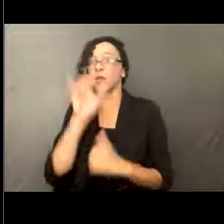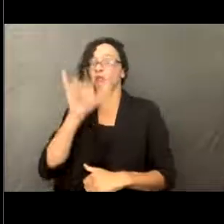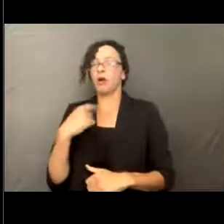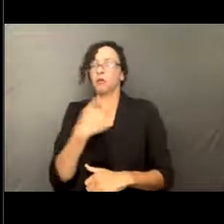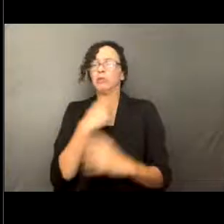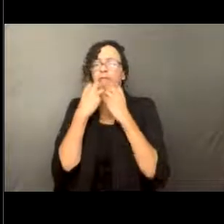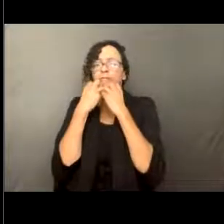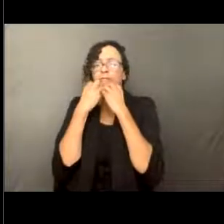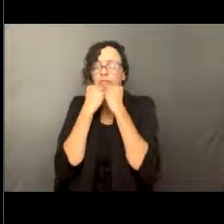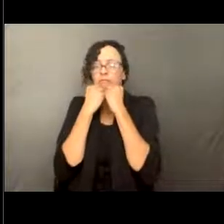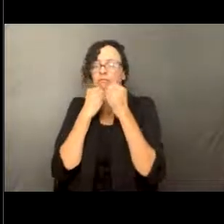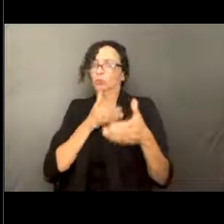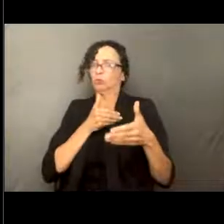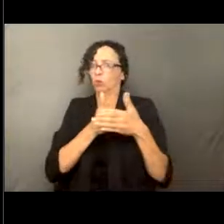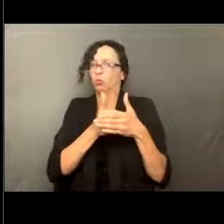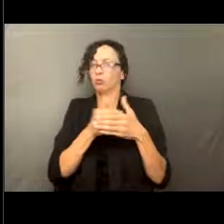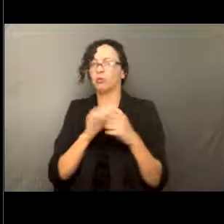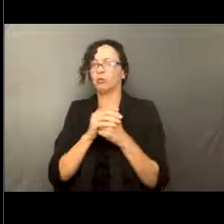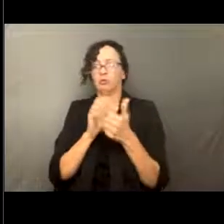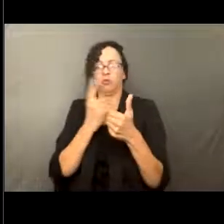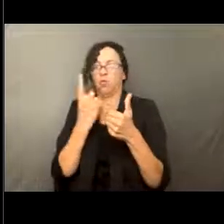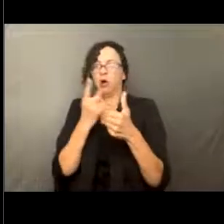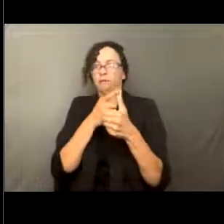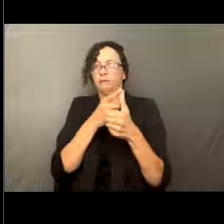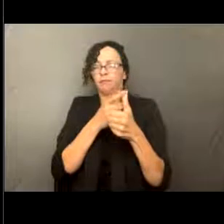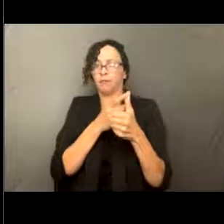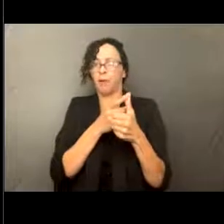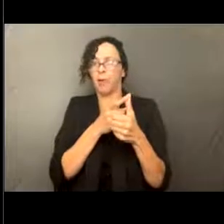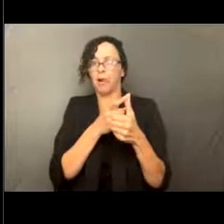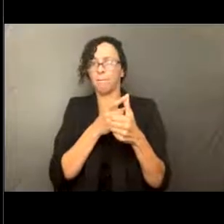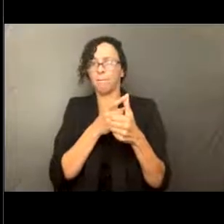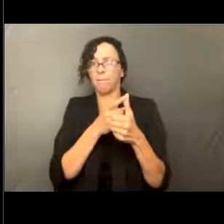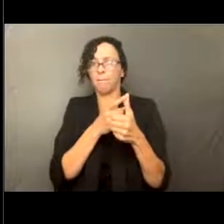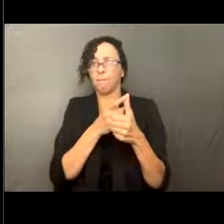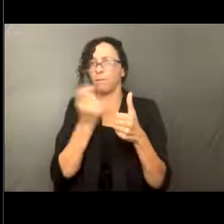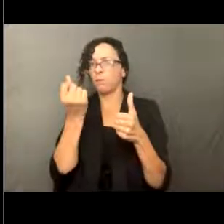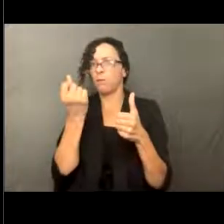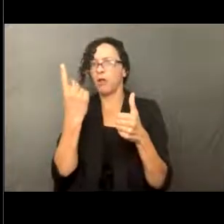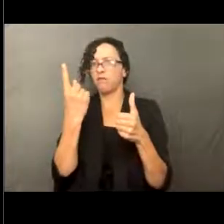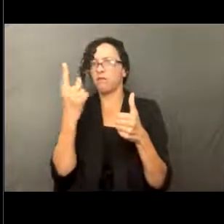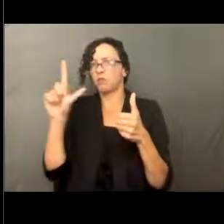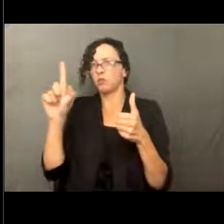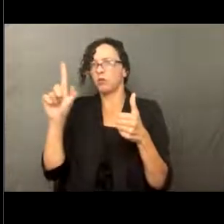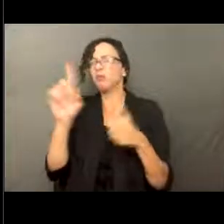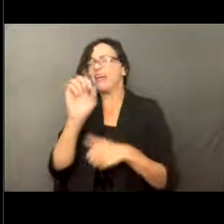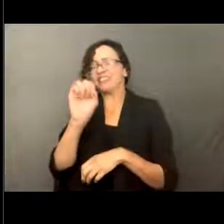dear. One of them is SB 1121 from